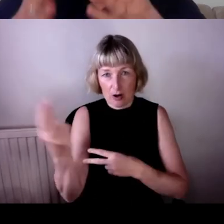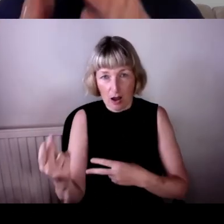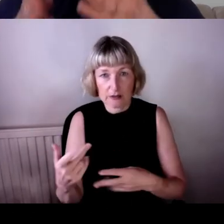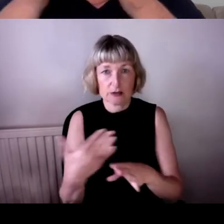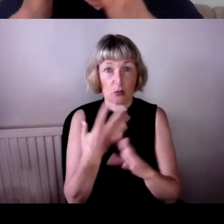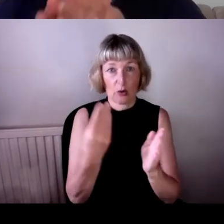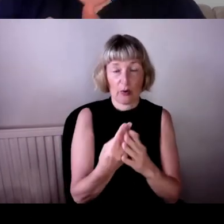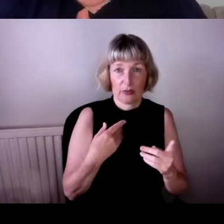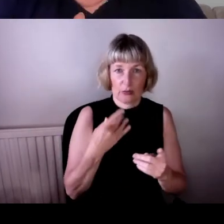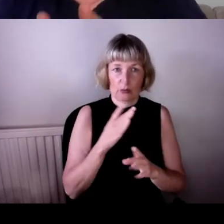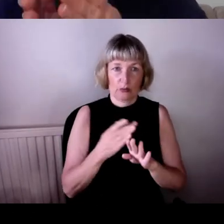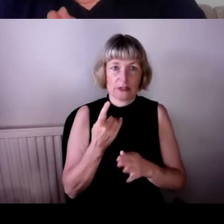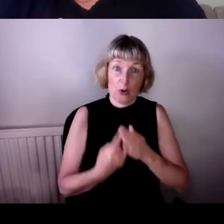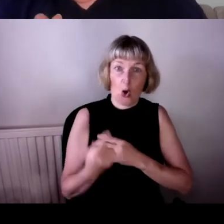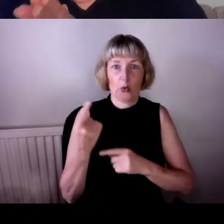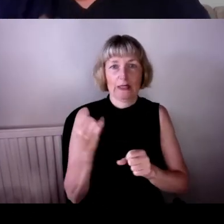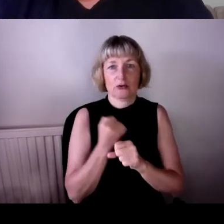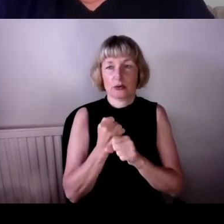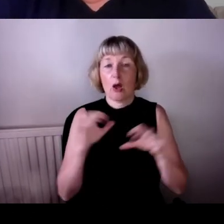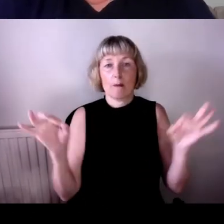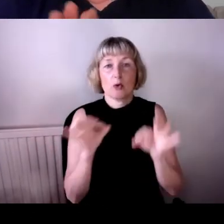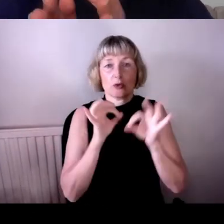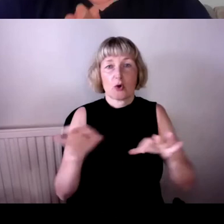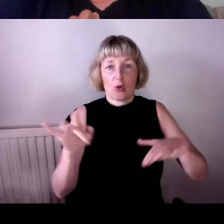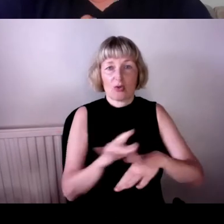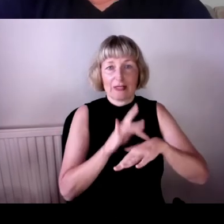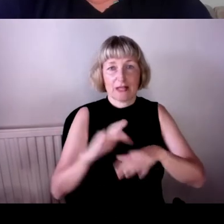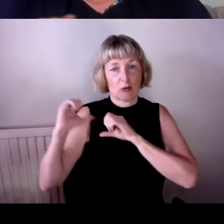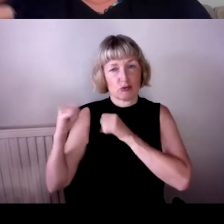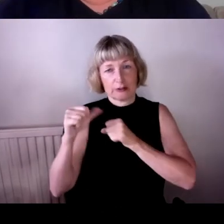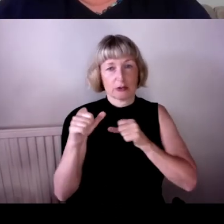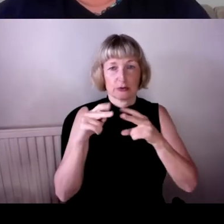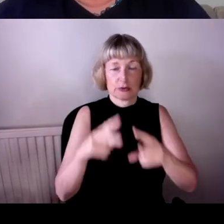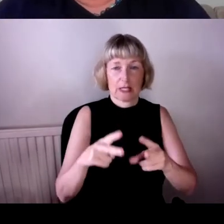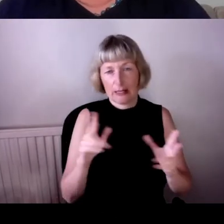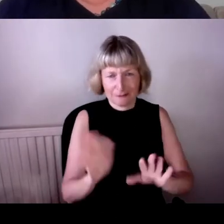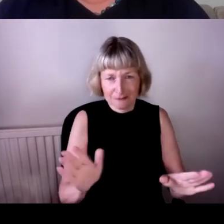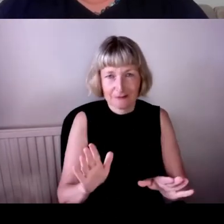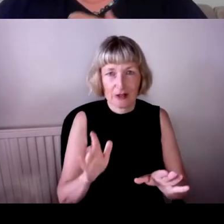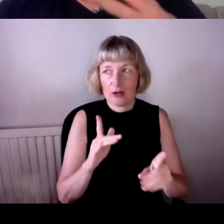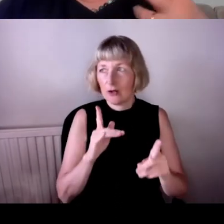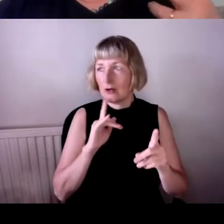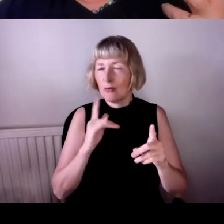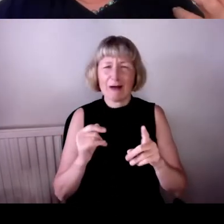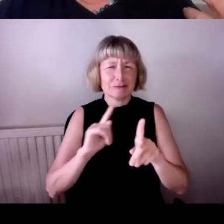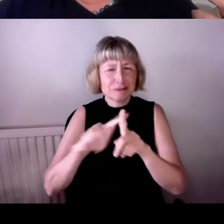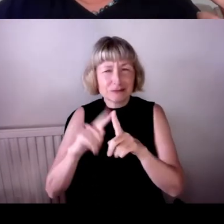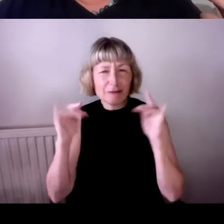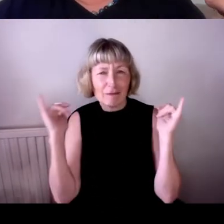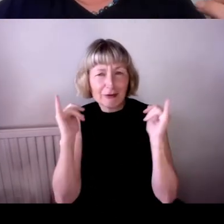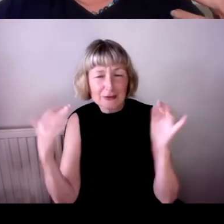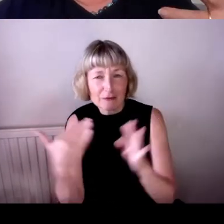don't just do Les Mis as traditional describers. You know, we describe things like the Unlimited Festival.